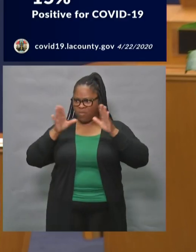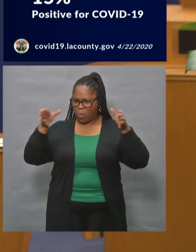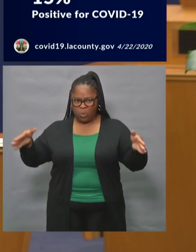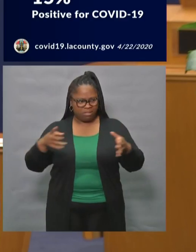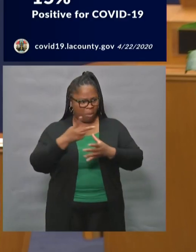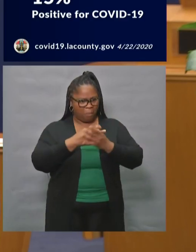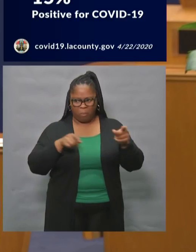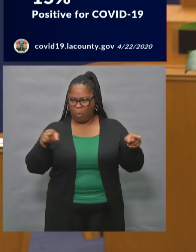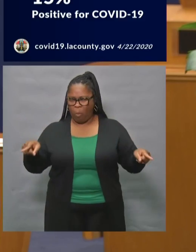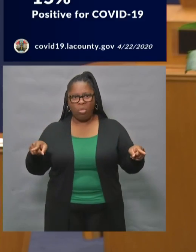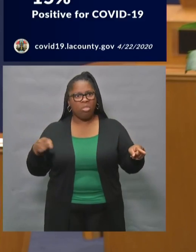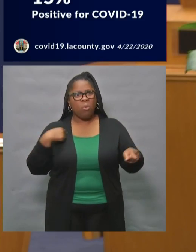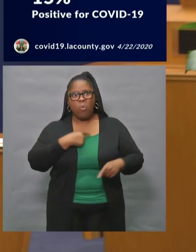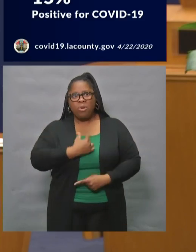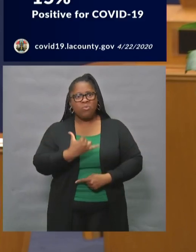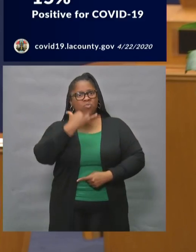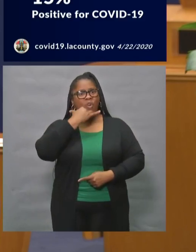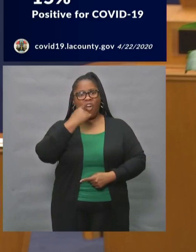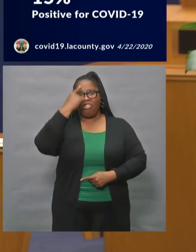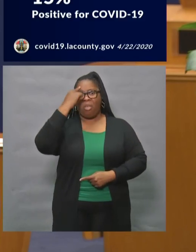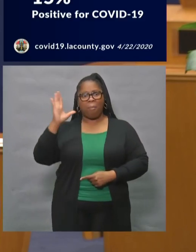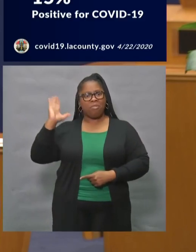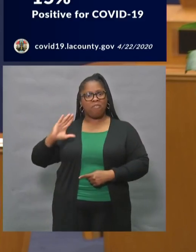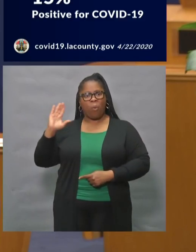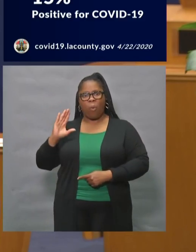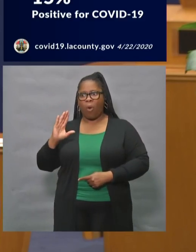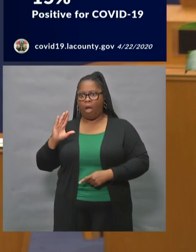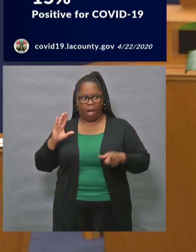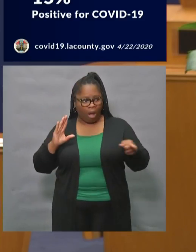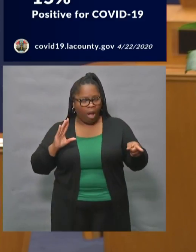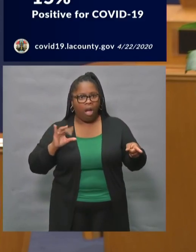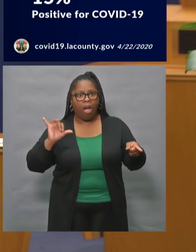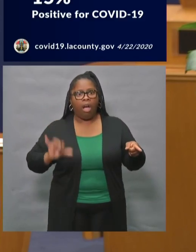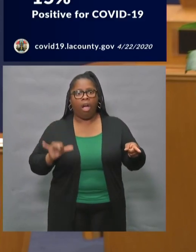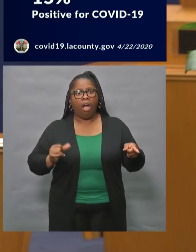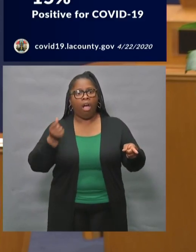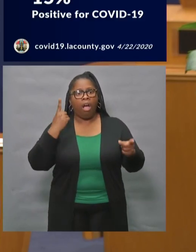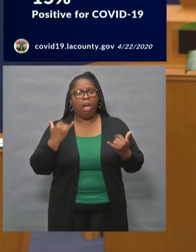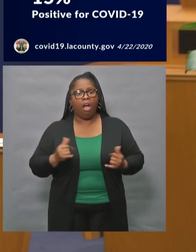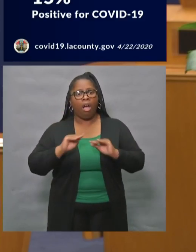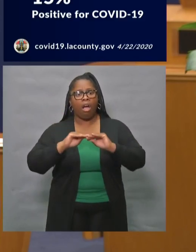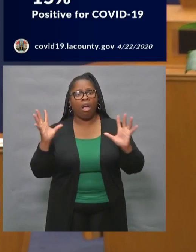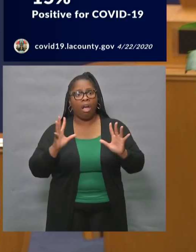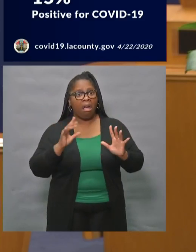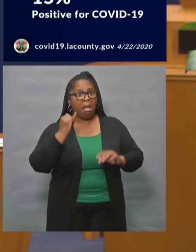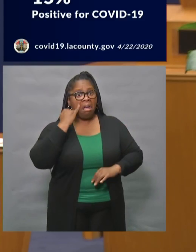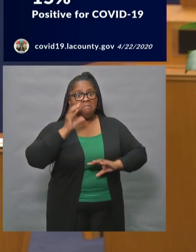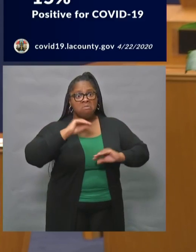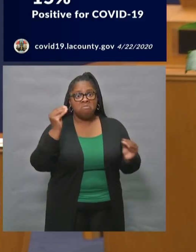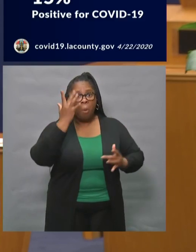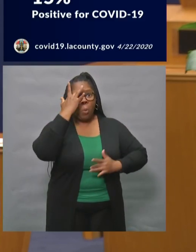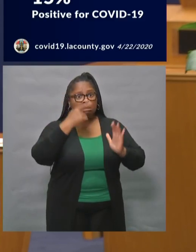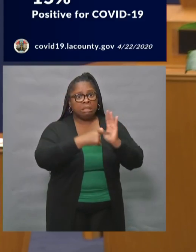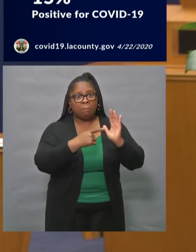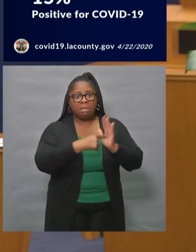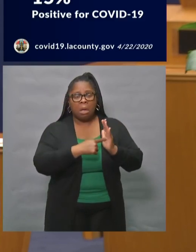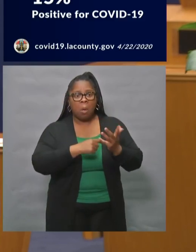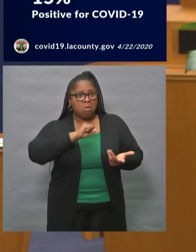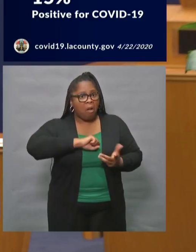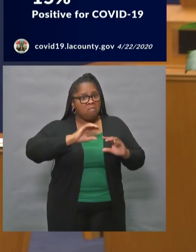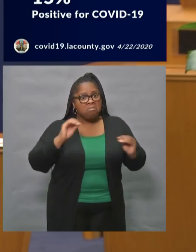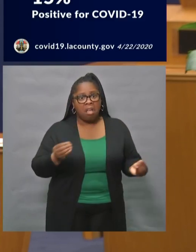we were wrong, and with new information, it's become clear that asymptomatic people are capable of spreading the virus. And this